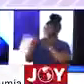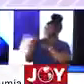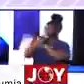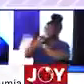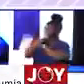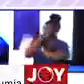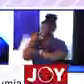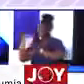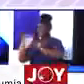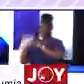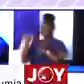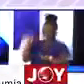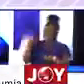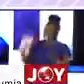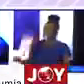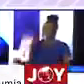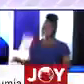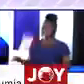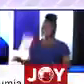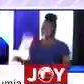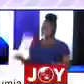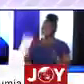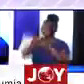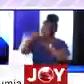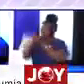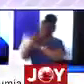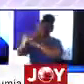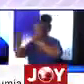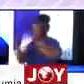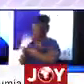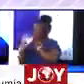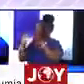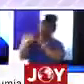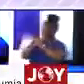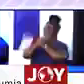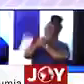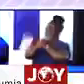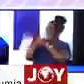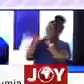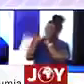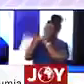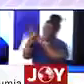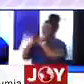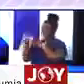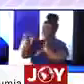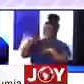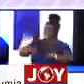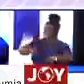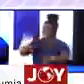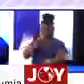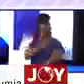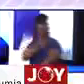capita income, in gross international reserves, in every sector, roads, hospitals,